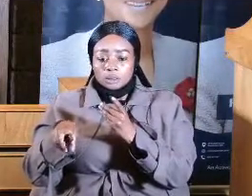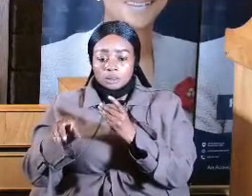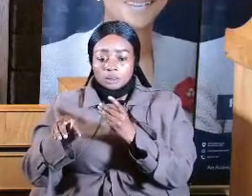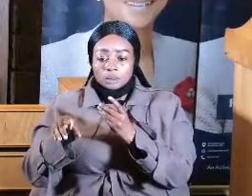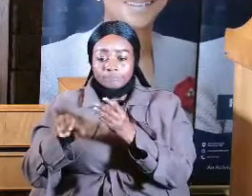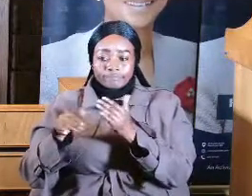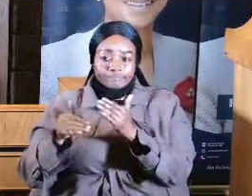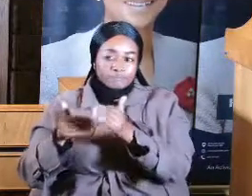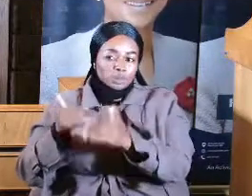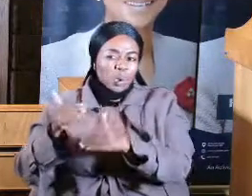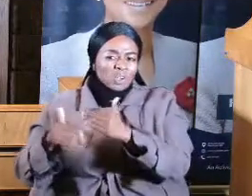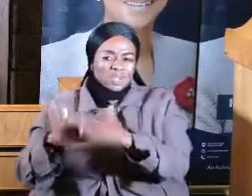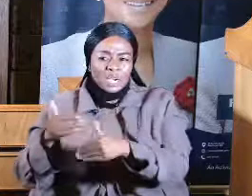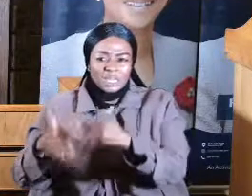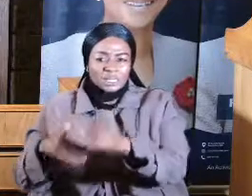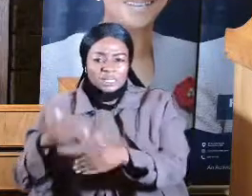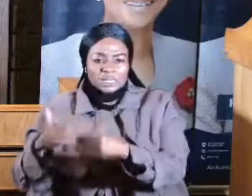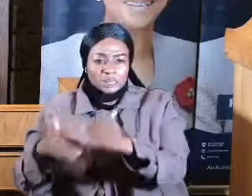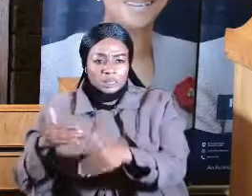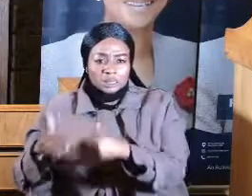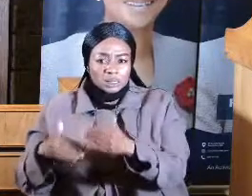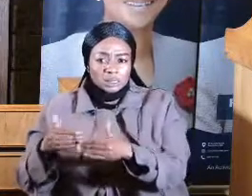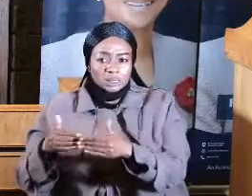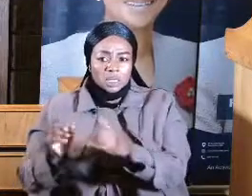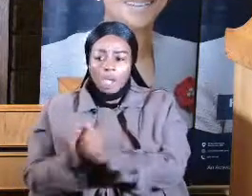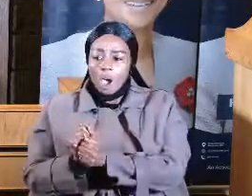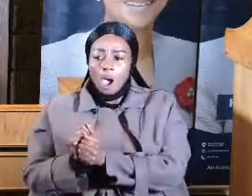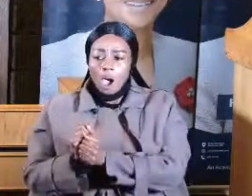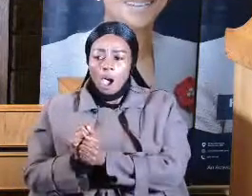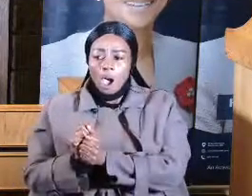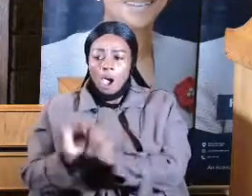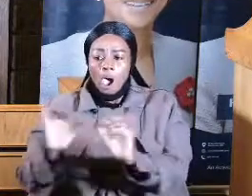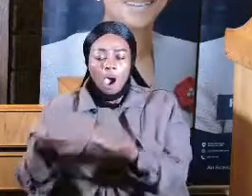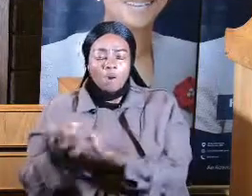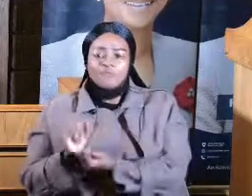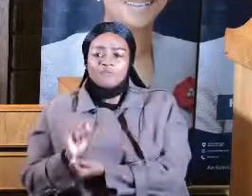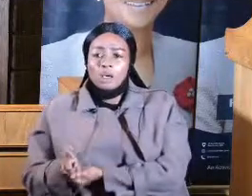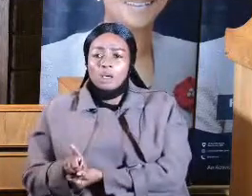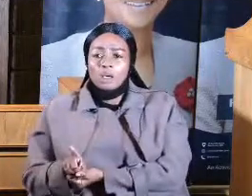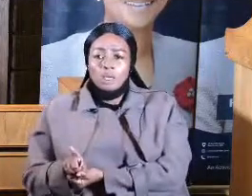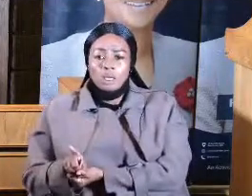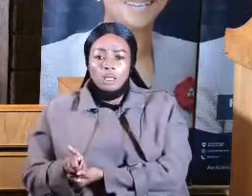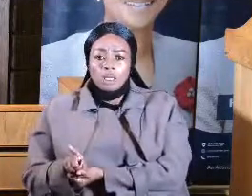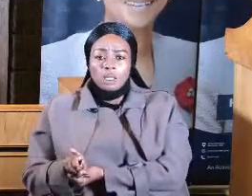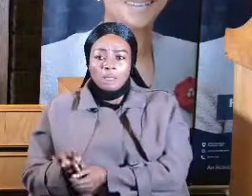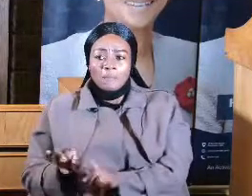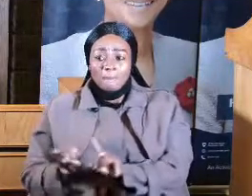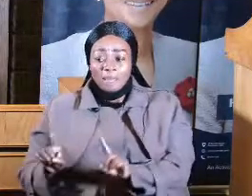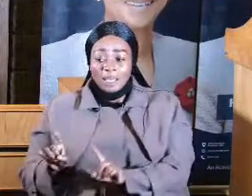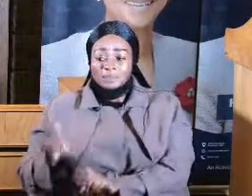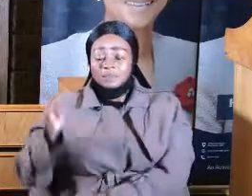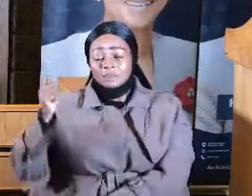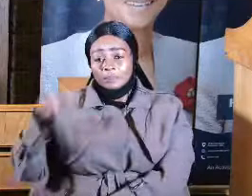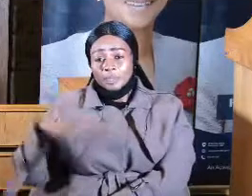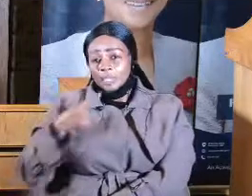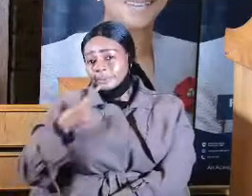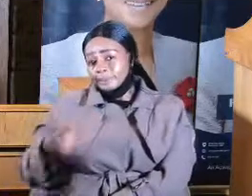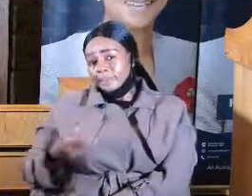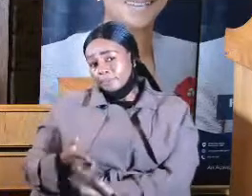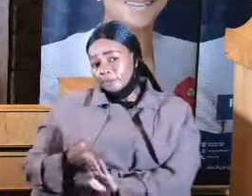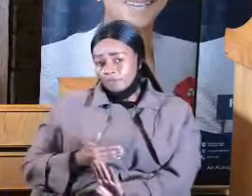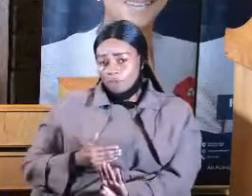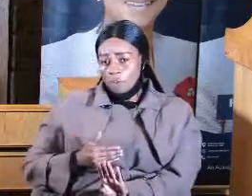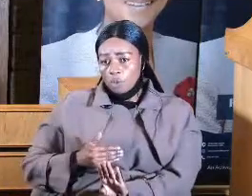progress that the departments are doing in employing women and all that. But as the speaker has said, that we've